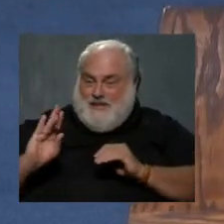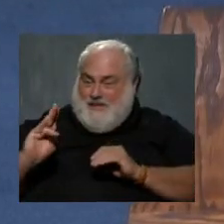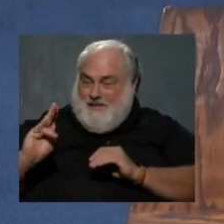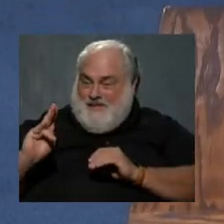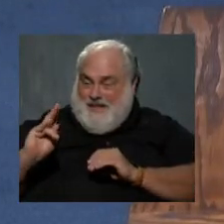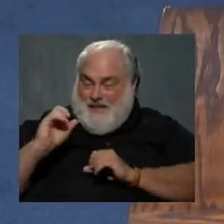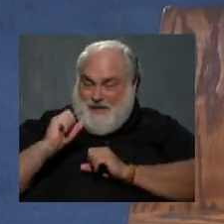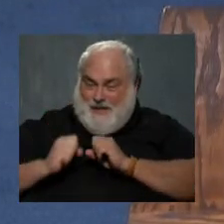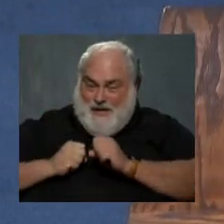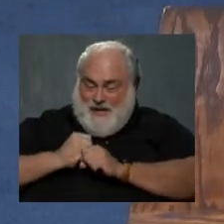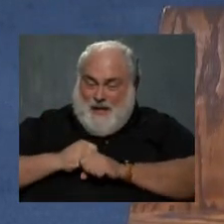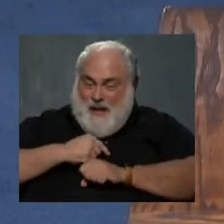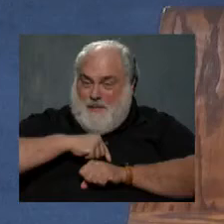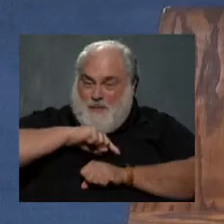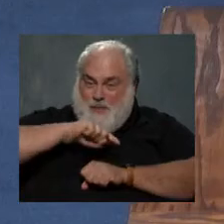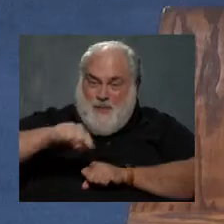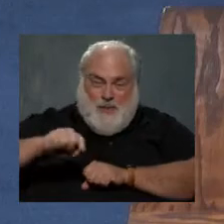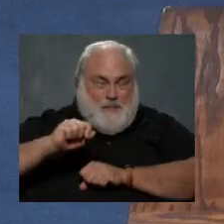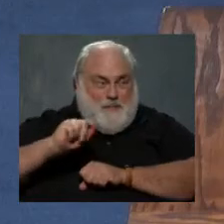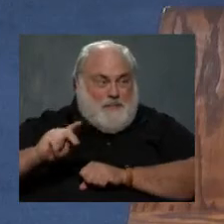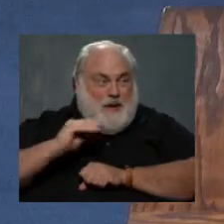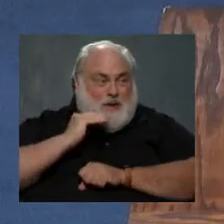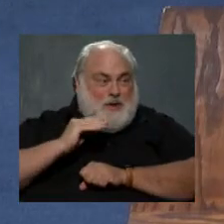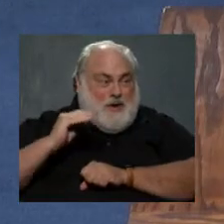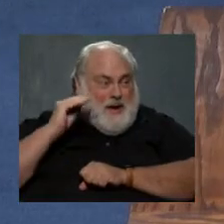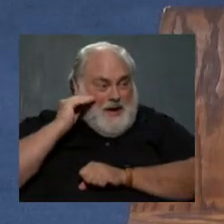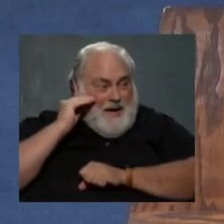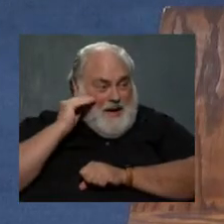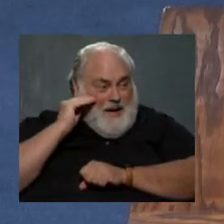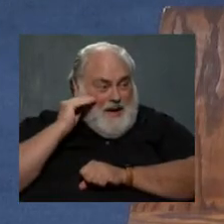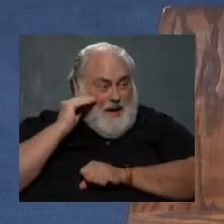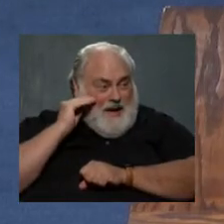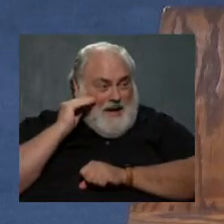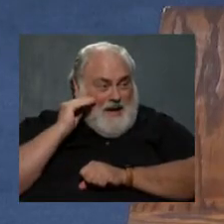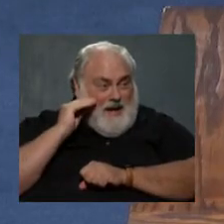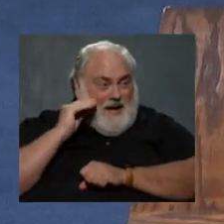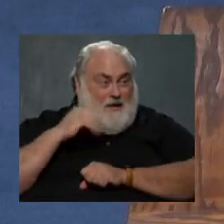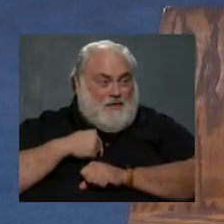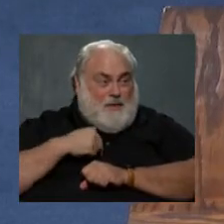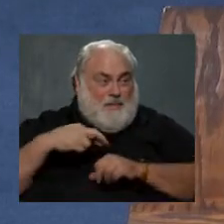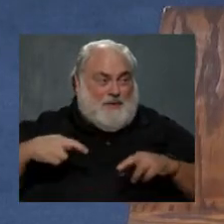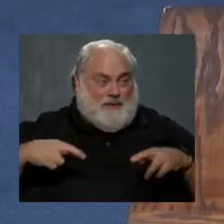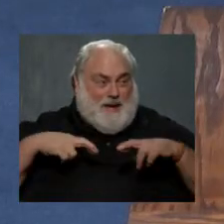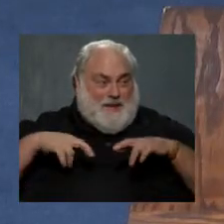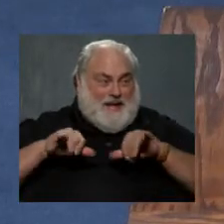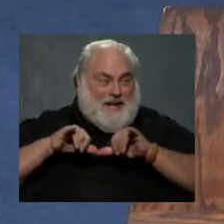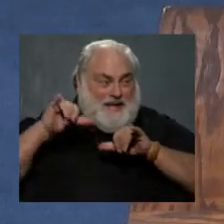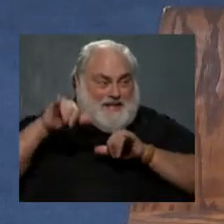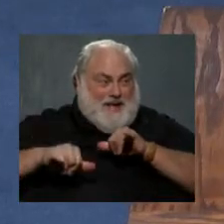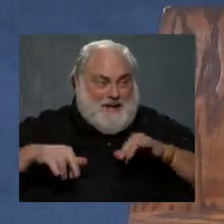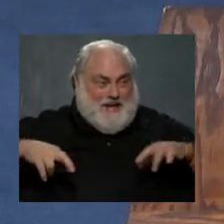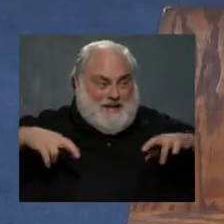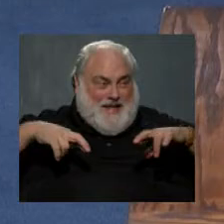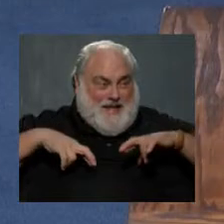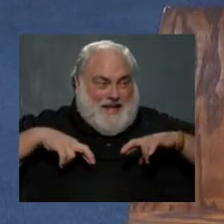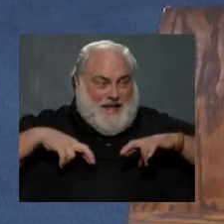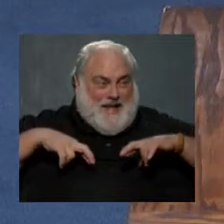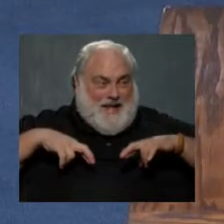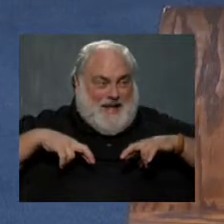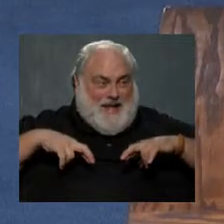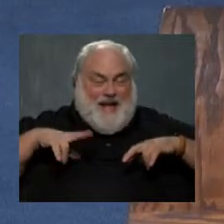years. So I'm going back home for my, as Mr. Poore, I told Mr. Poore for my retirement. I'm going to stay there until I retire unless he moves